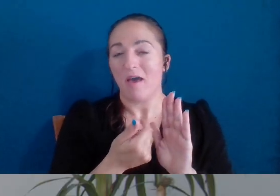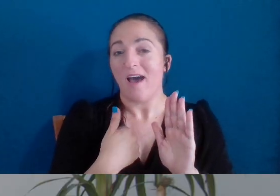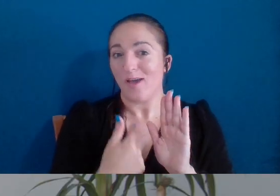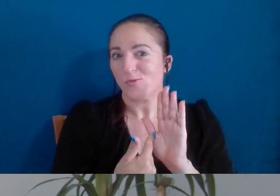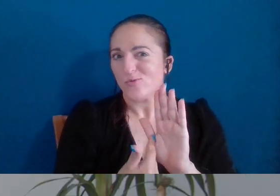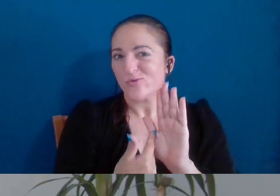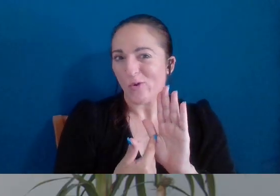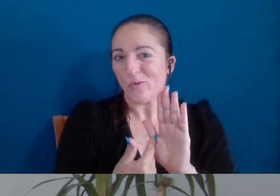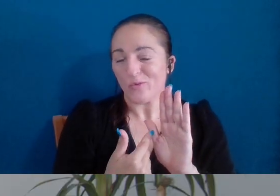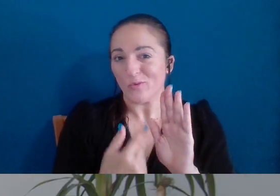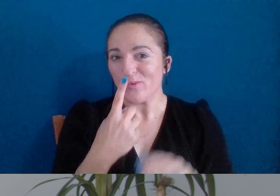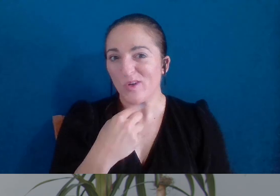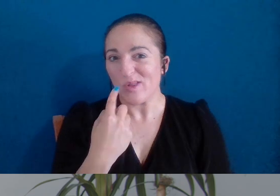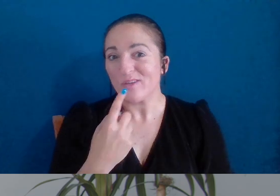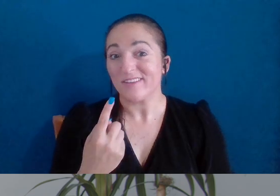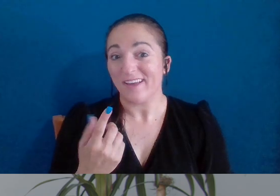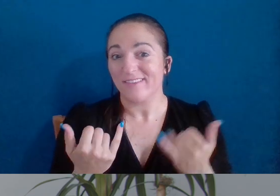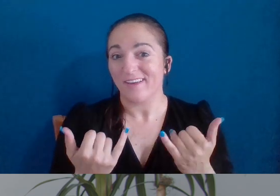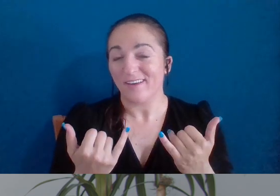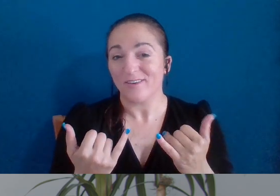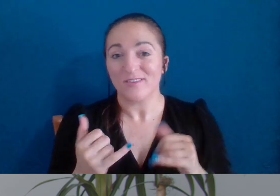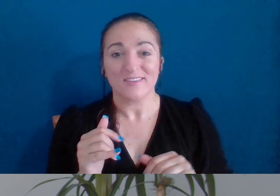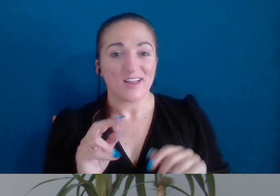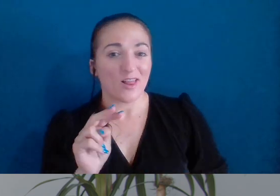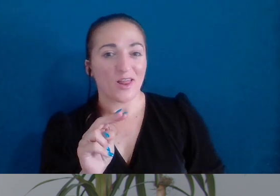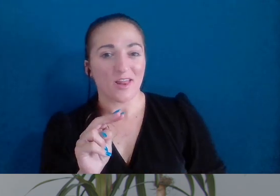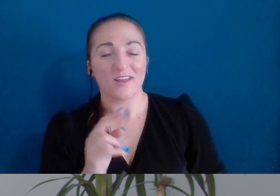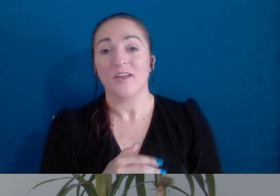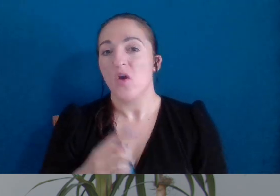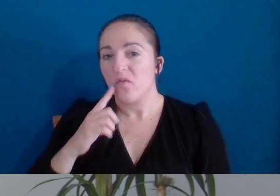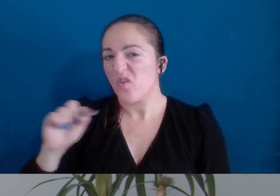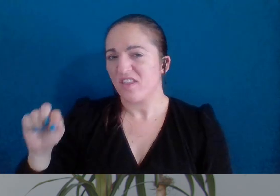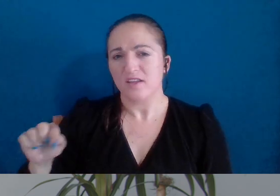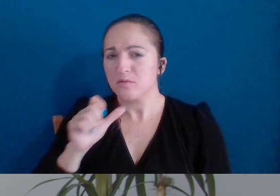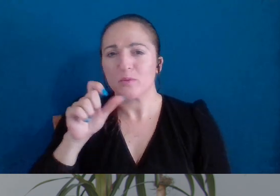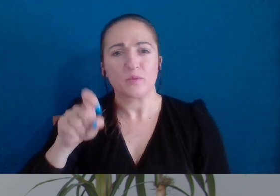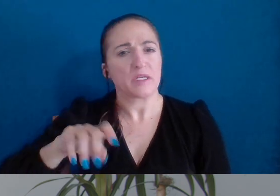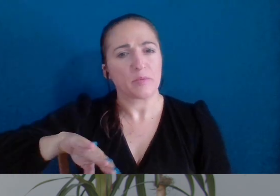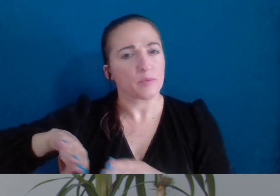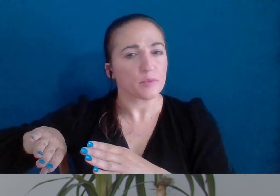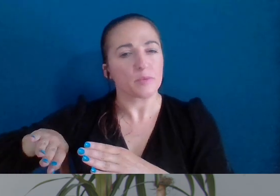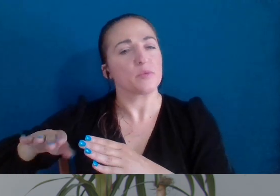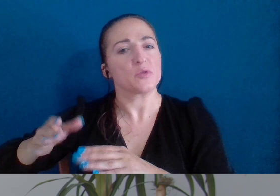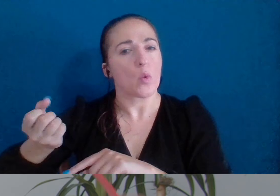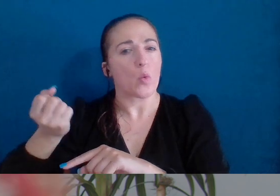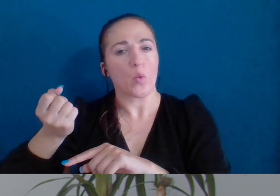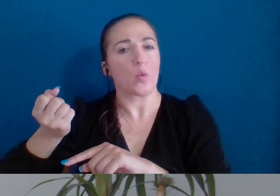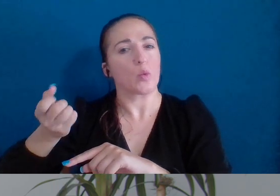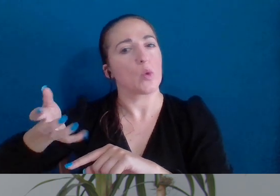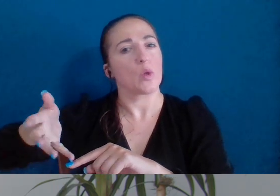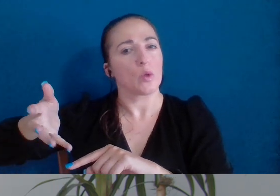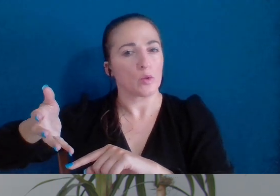So I'll put that over here. I don't need that right now. Put that over here.